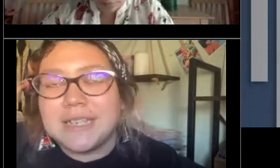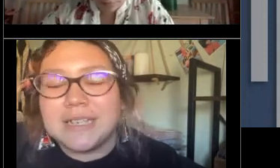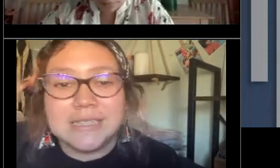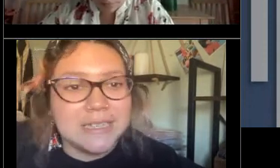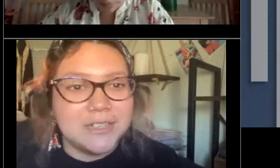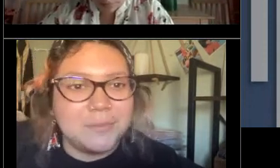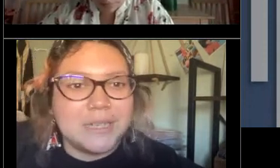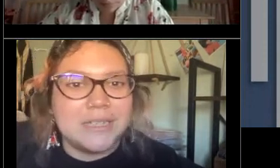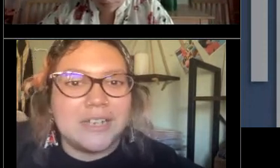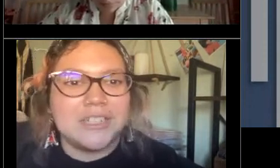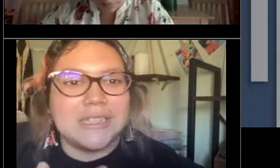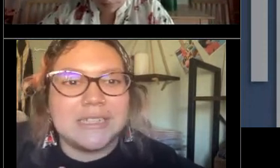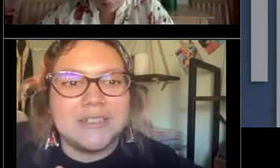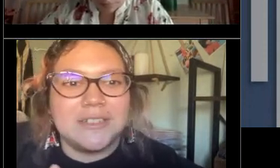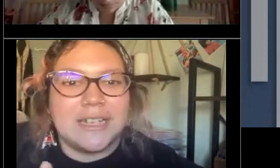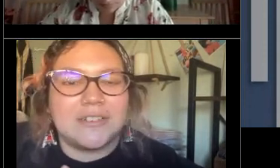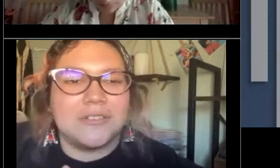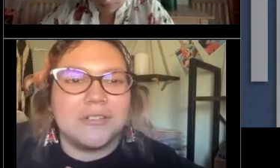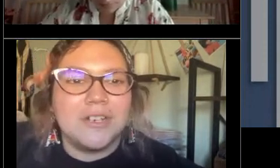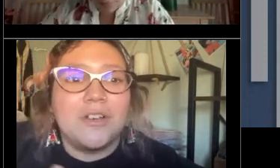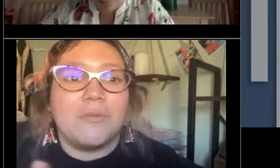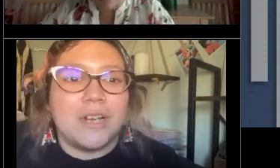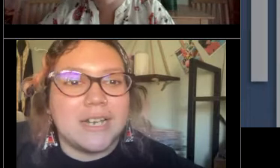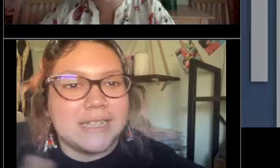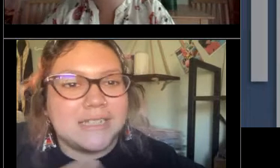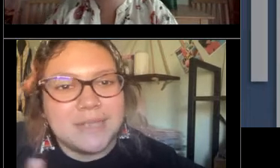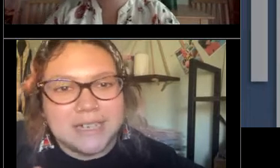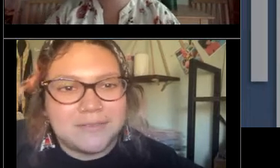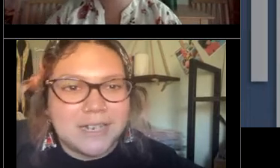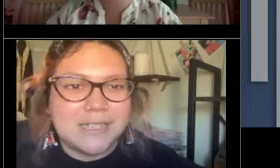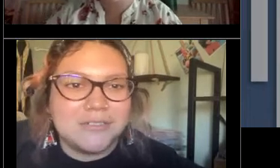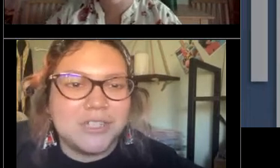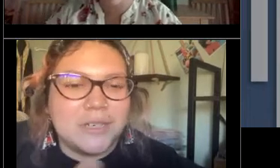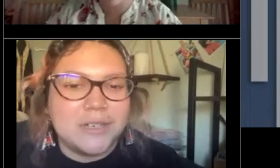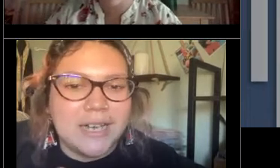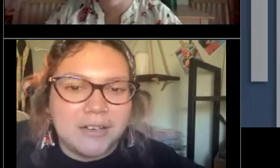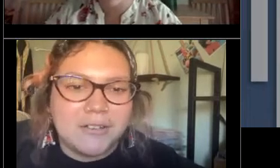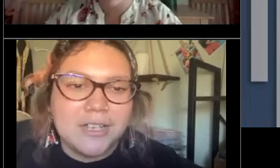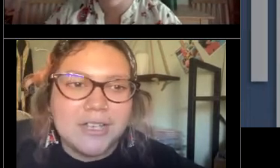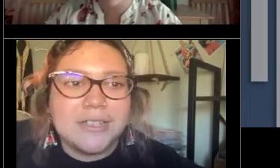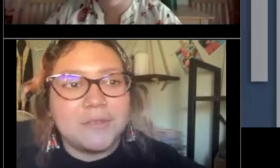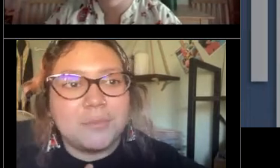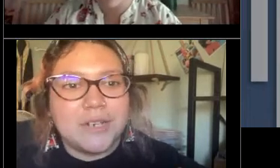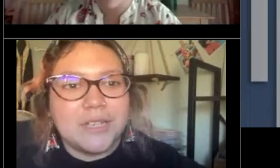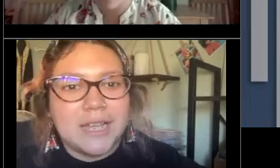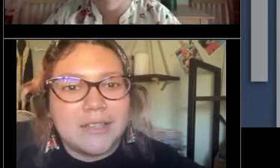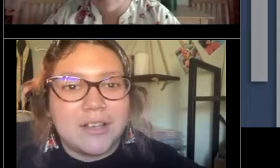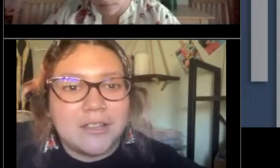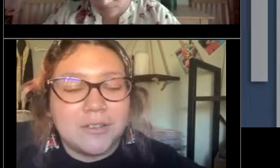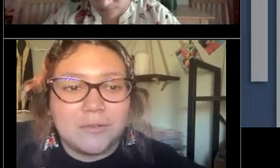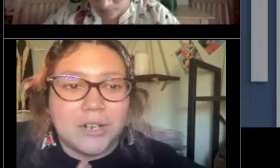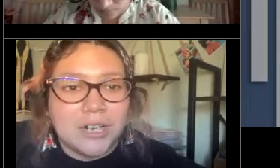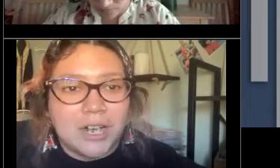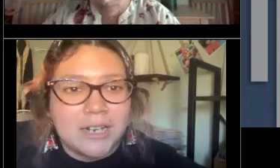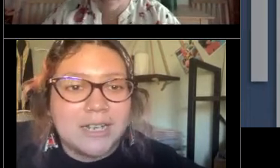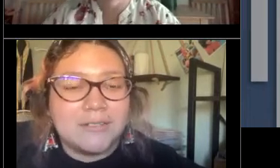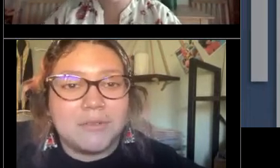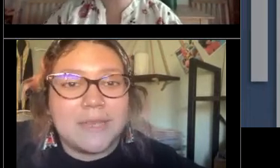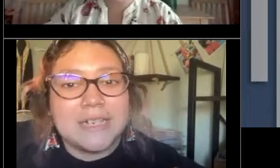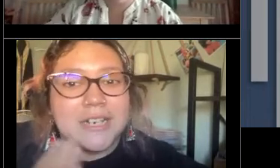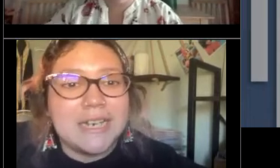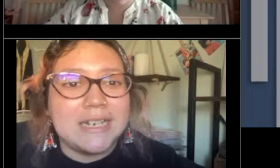be listened to, but not just listened to, like actual work has to be done, right? I'm just wondering how the report that you all work